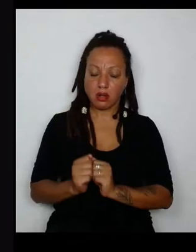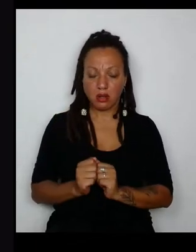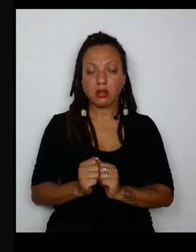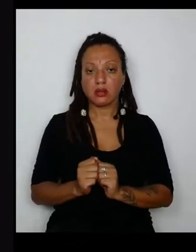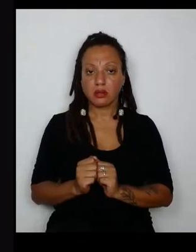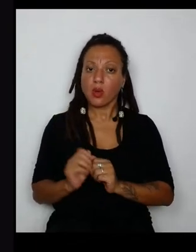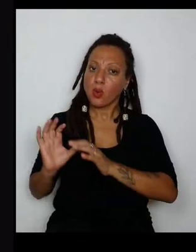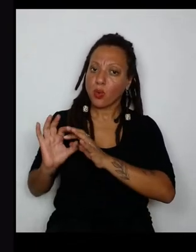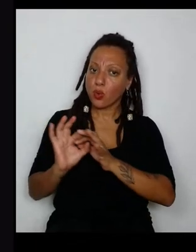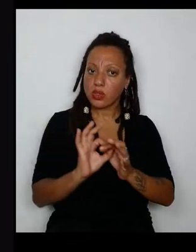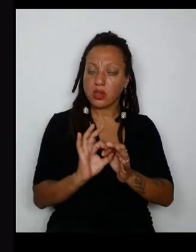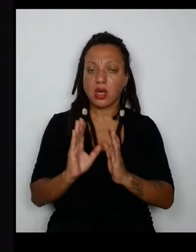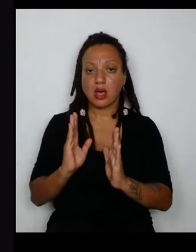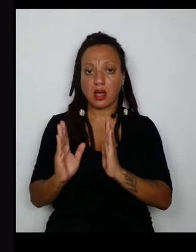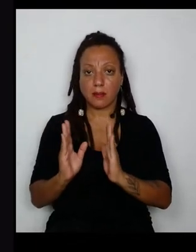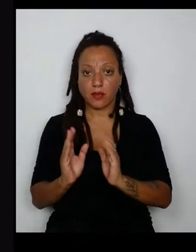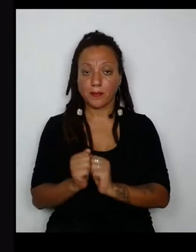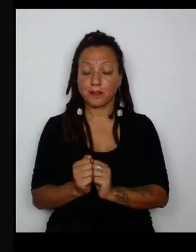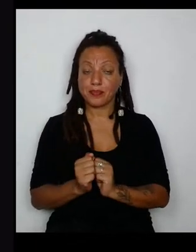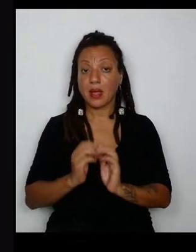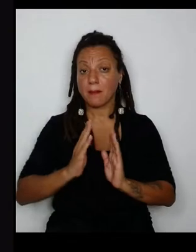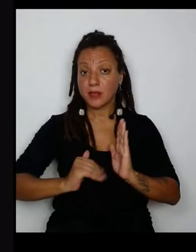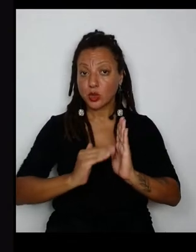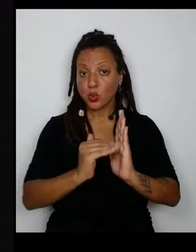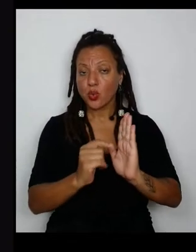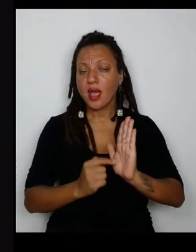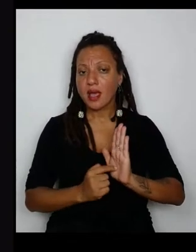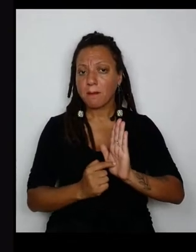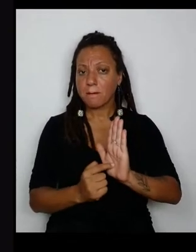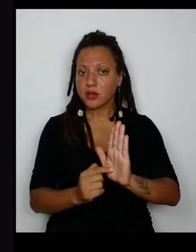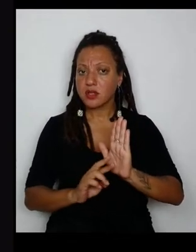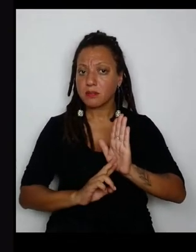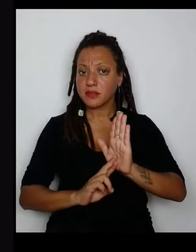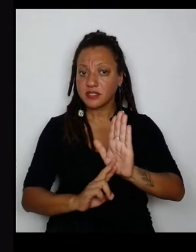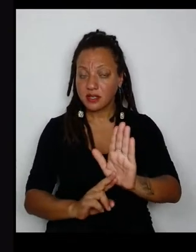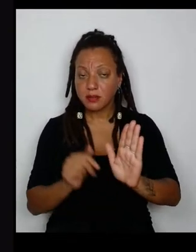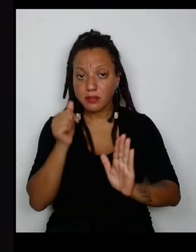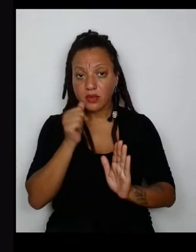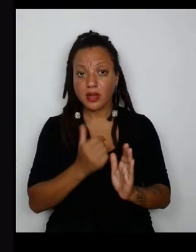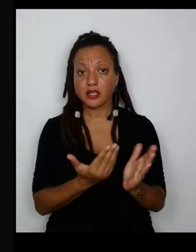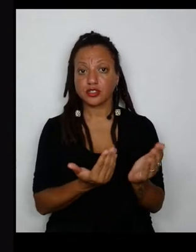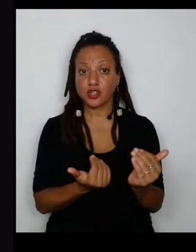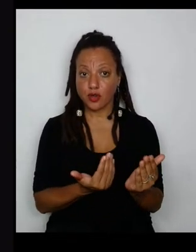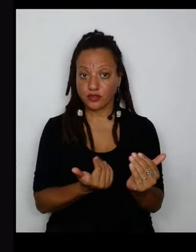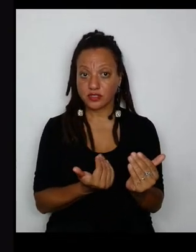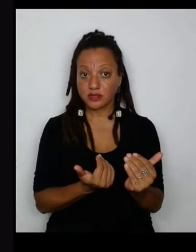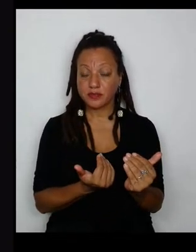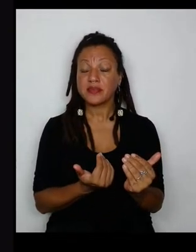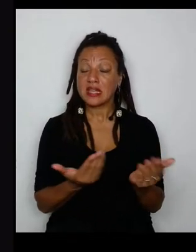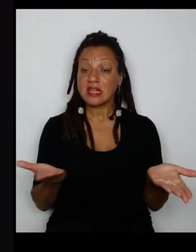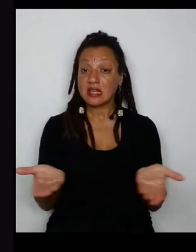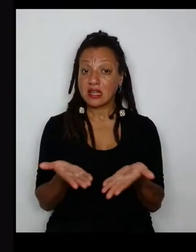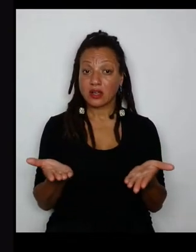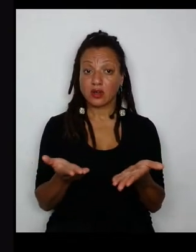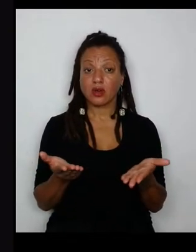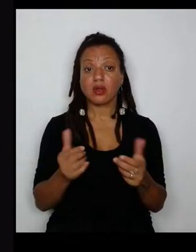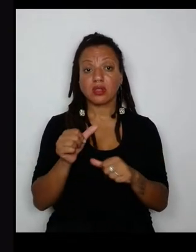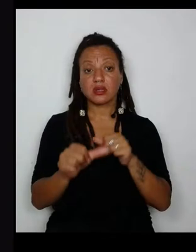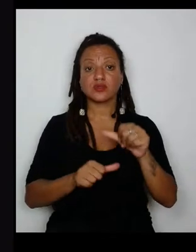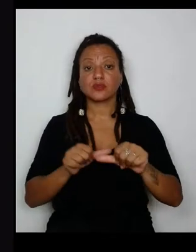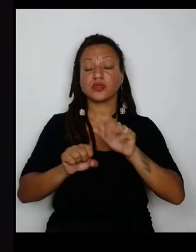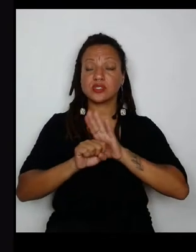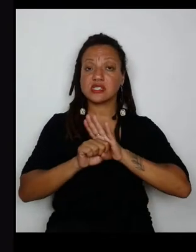young women in particular and two are now timeless symbols of exotic sexualized adolescent tropes given